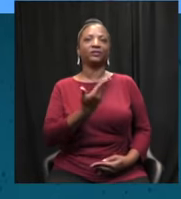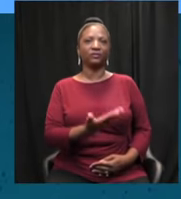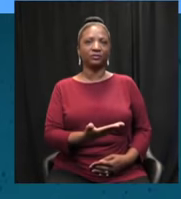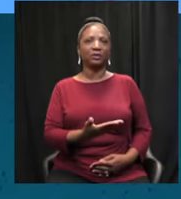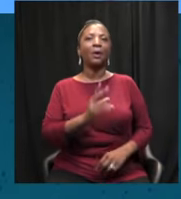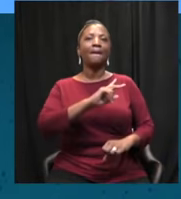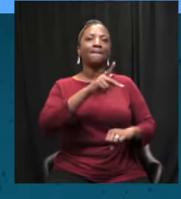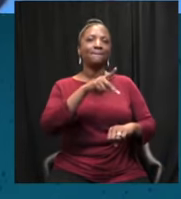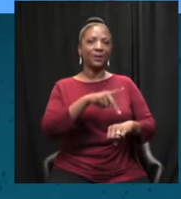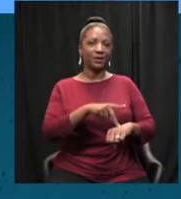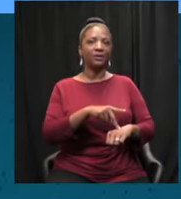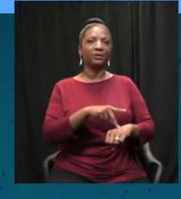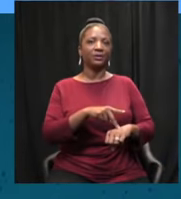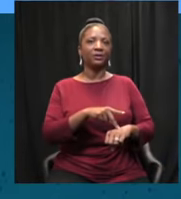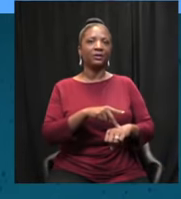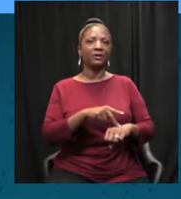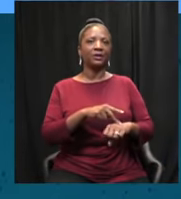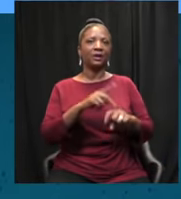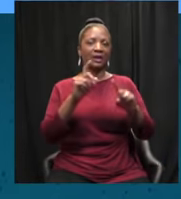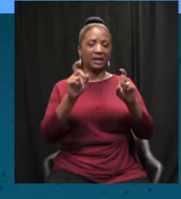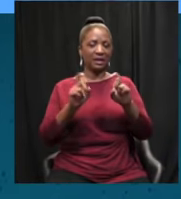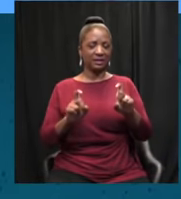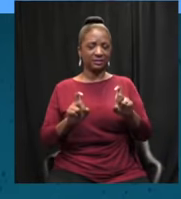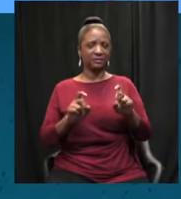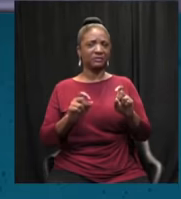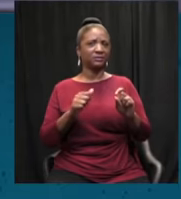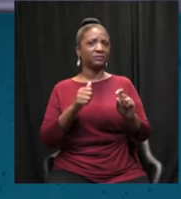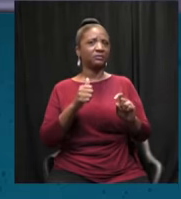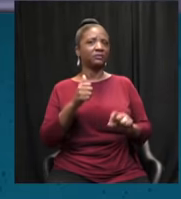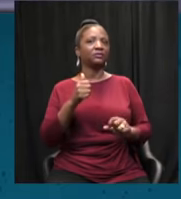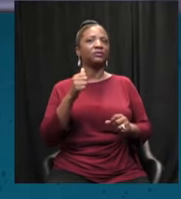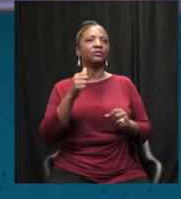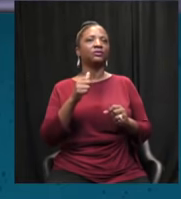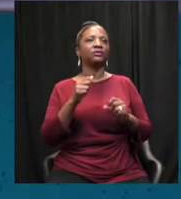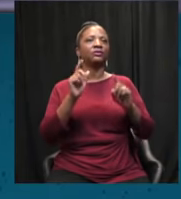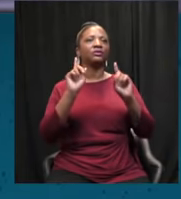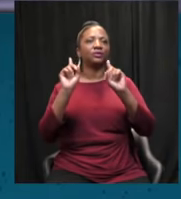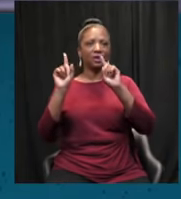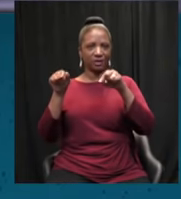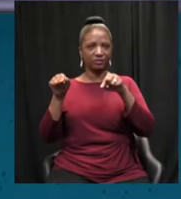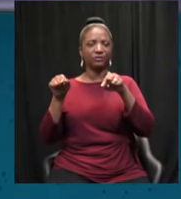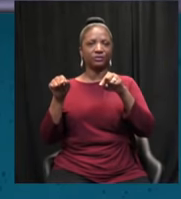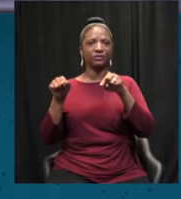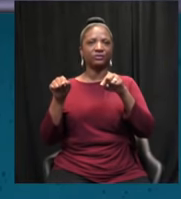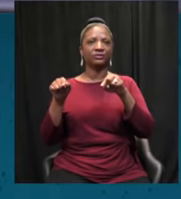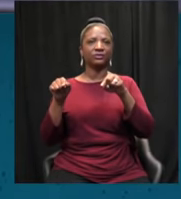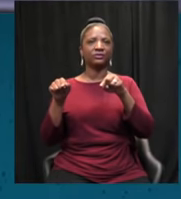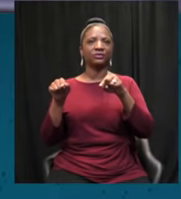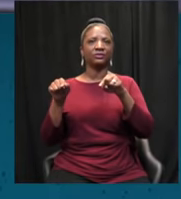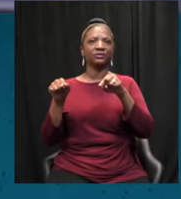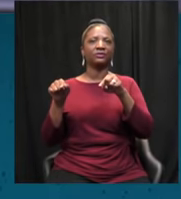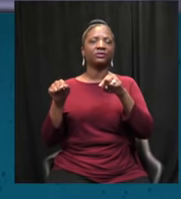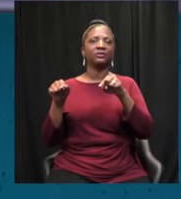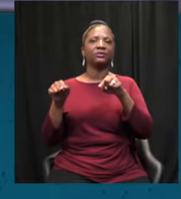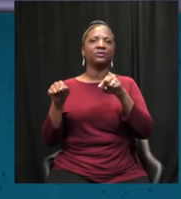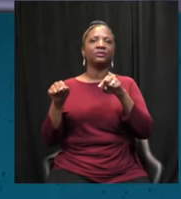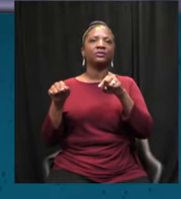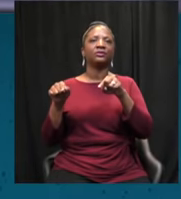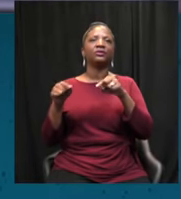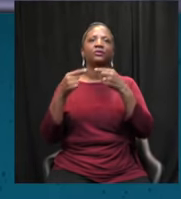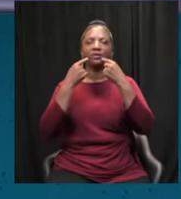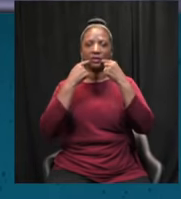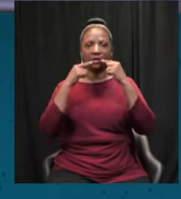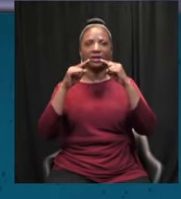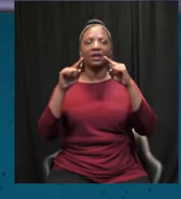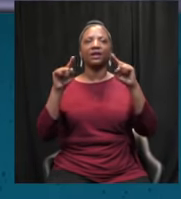Peter now answers the question for himself. Here it is. Peter answers the question before Jesus and declares that you